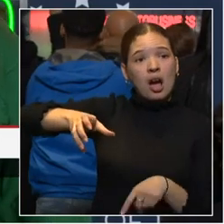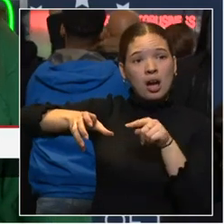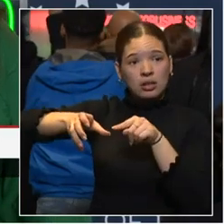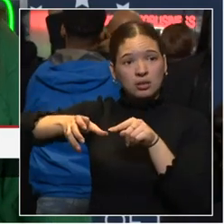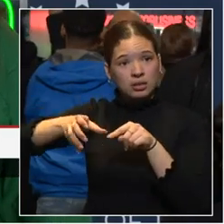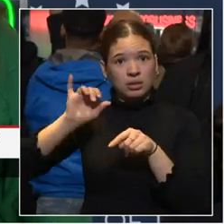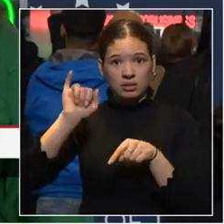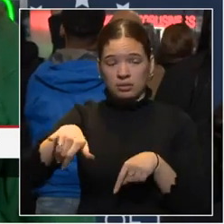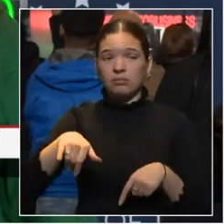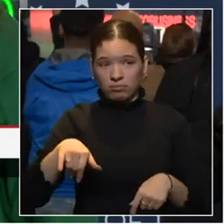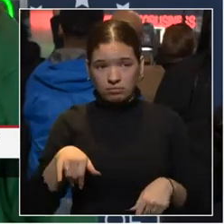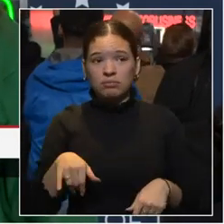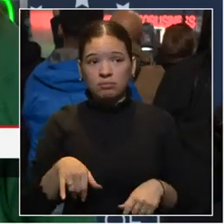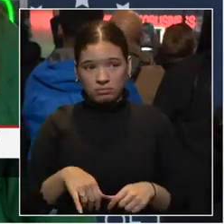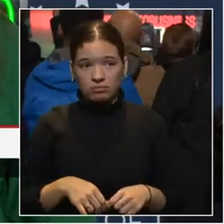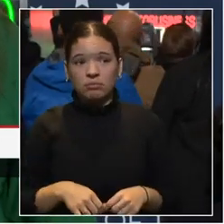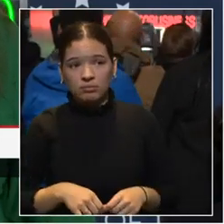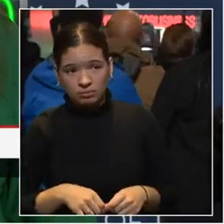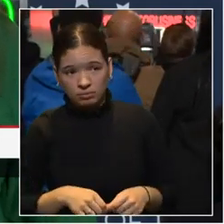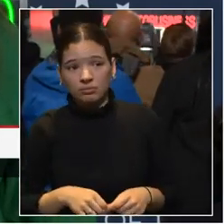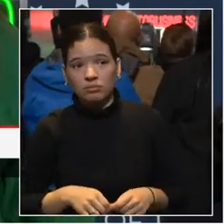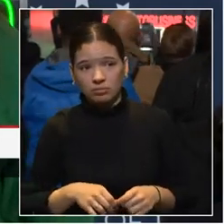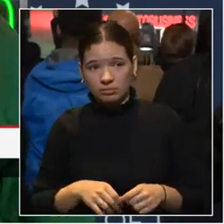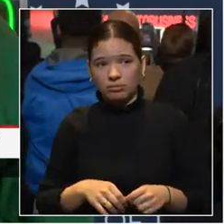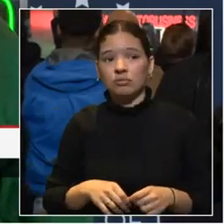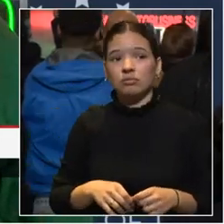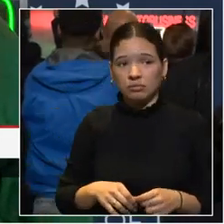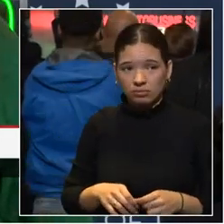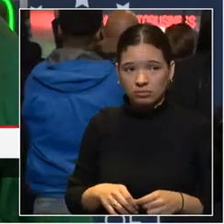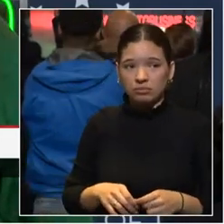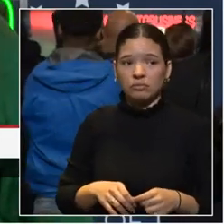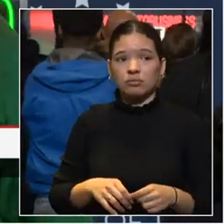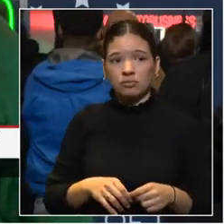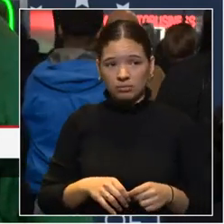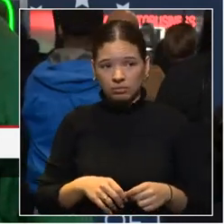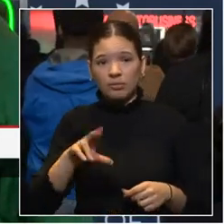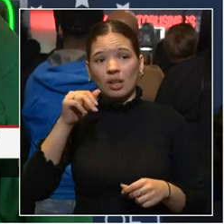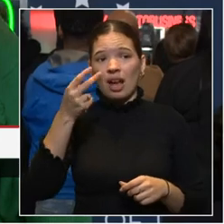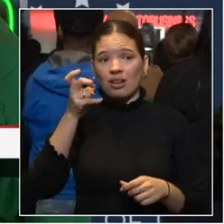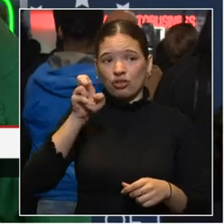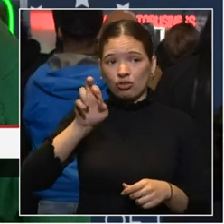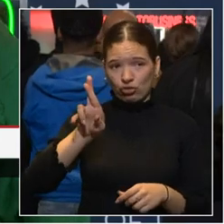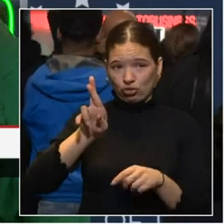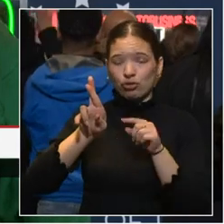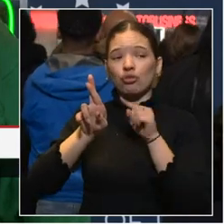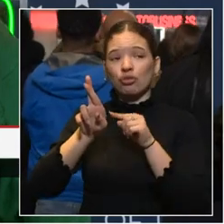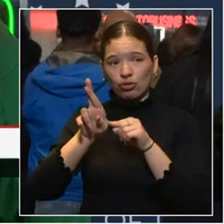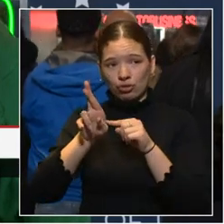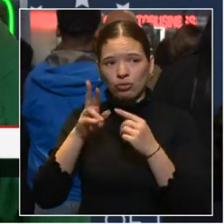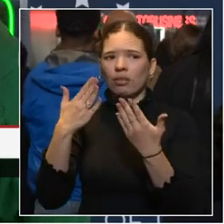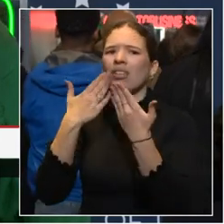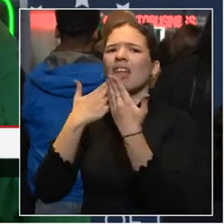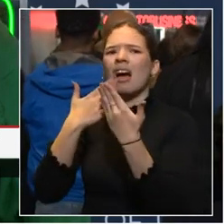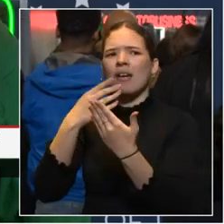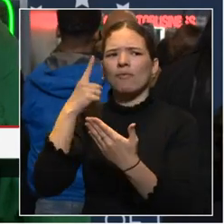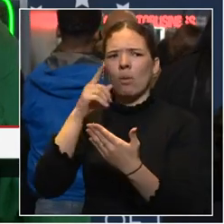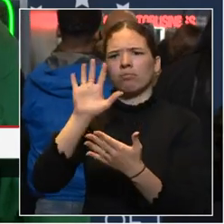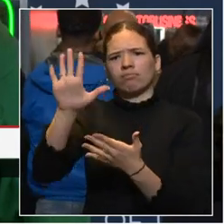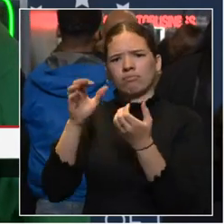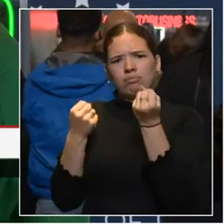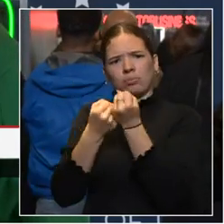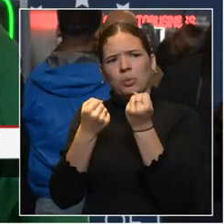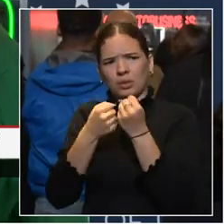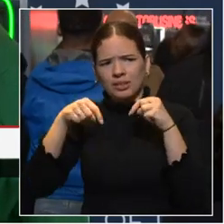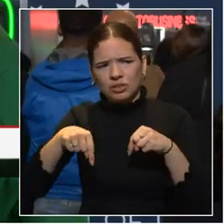out to Delano Hunter, who isn't here, but I know he's with us in spirit. But they have a super cool and special journalism